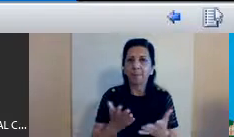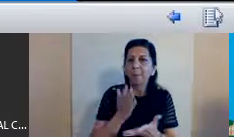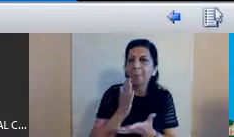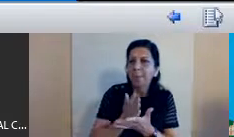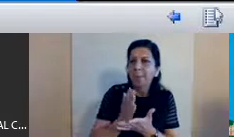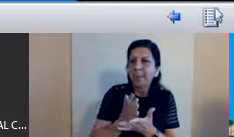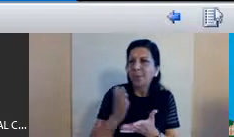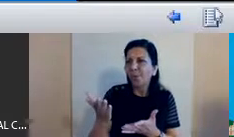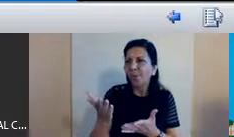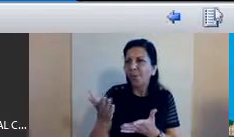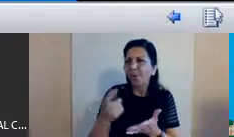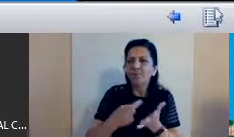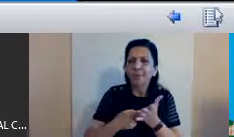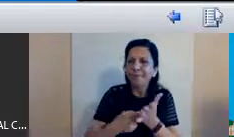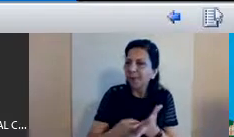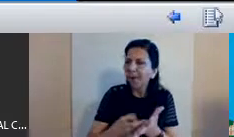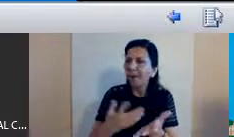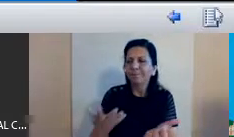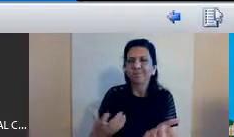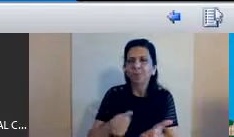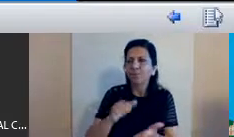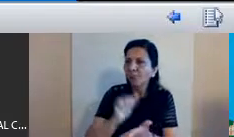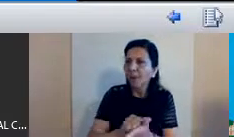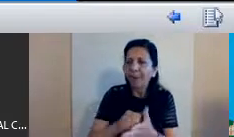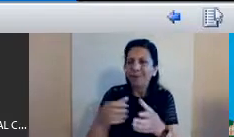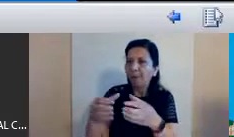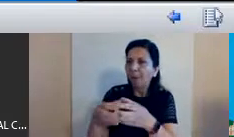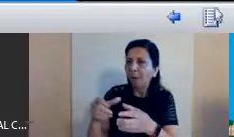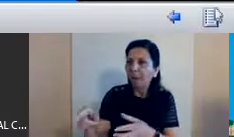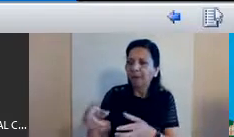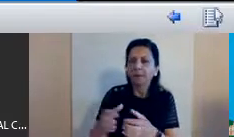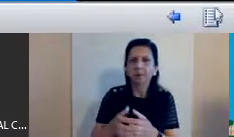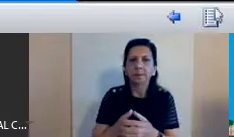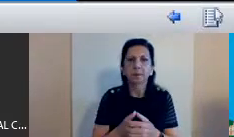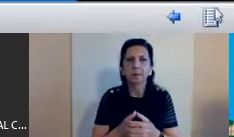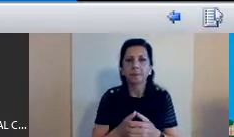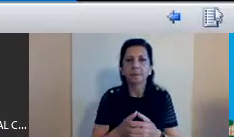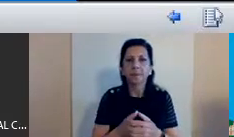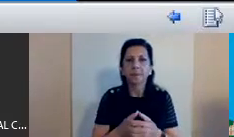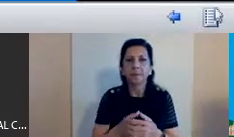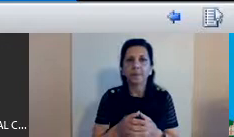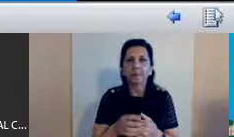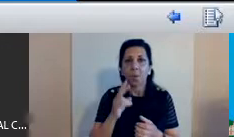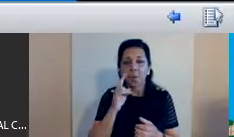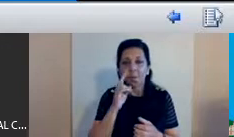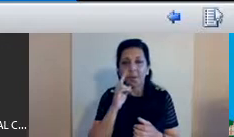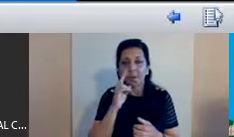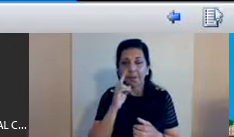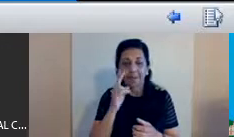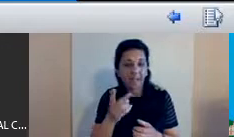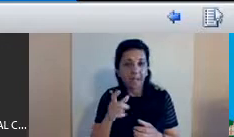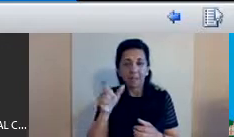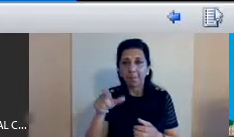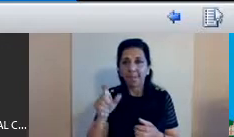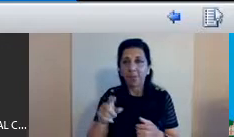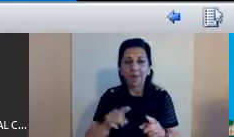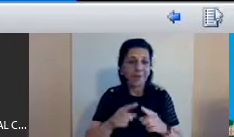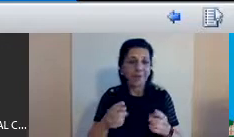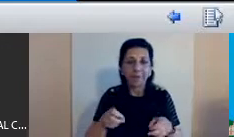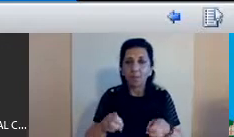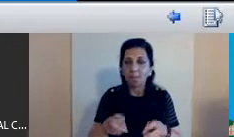before we send them through to different services. We're seeing patients in different ways, and we're really looking at